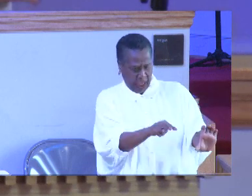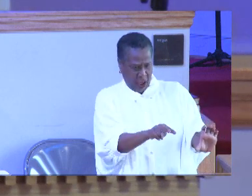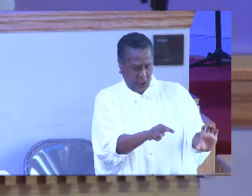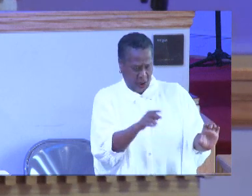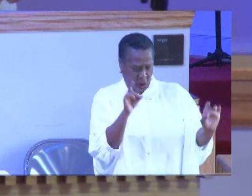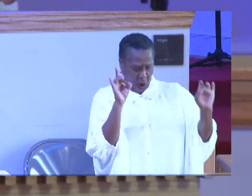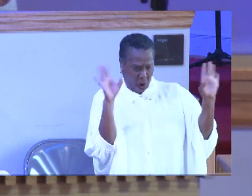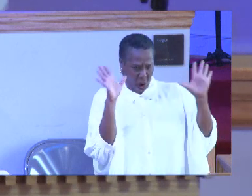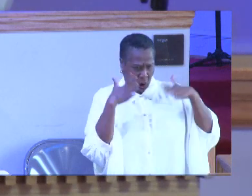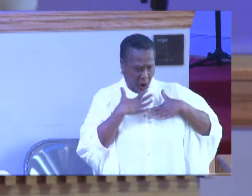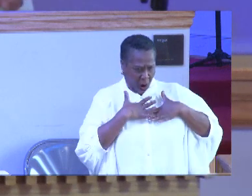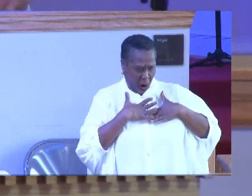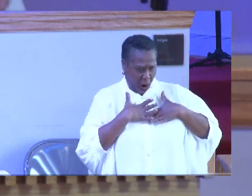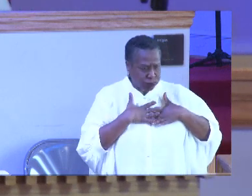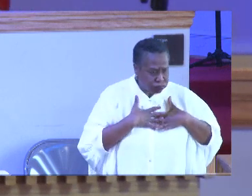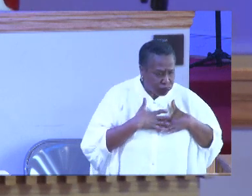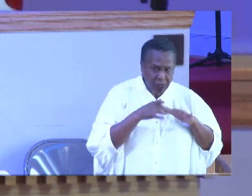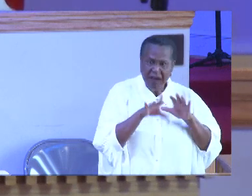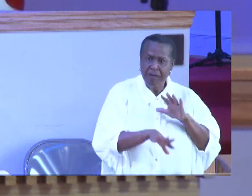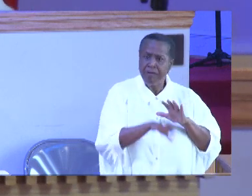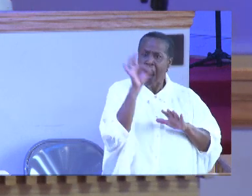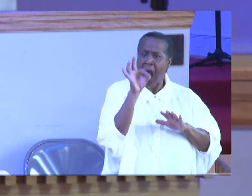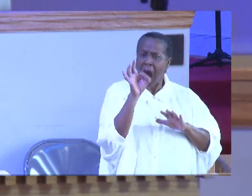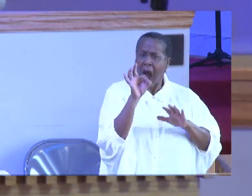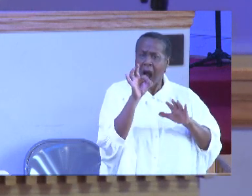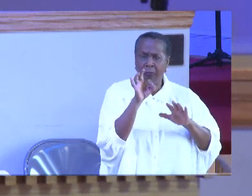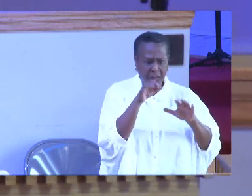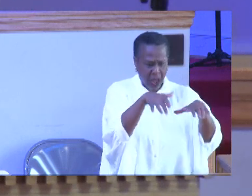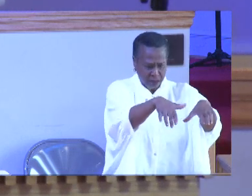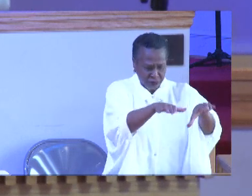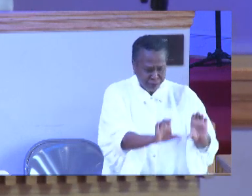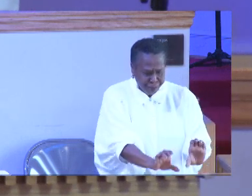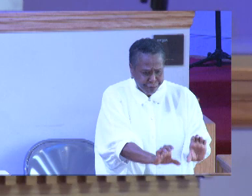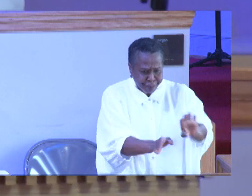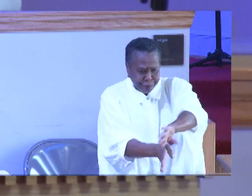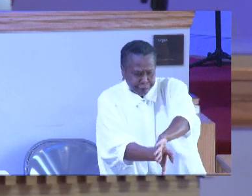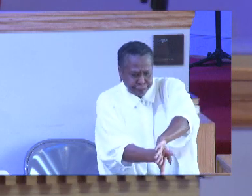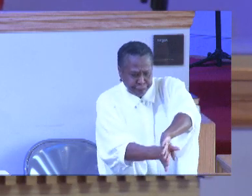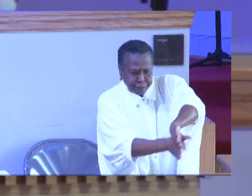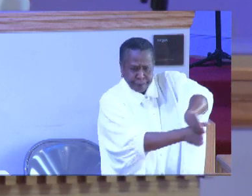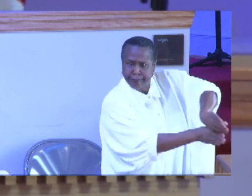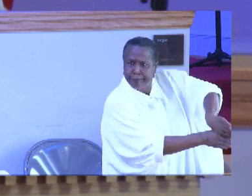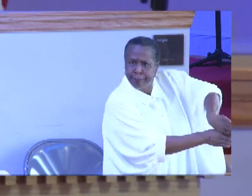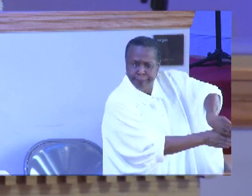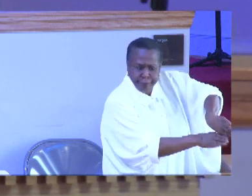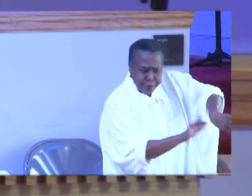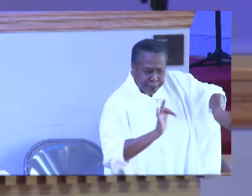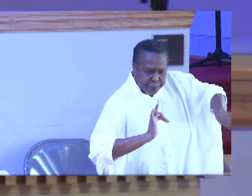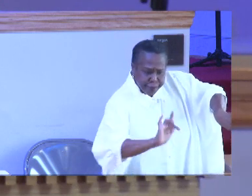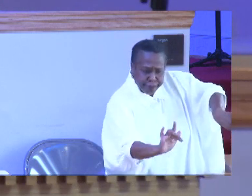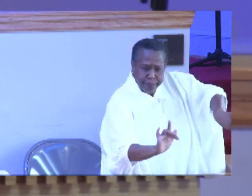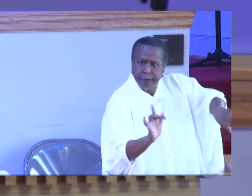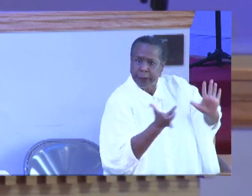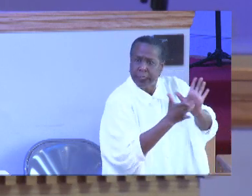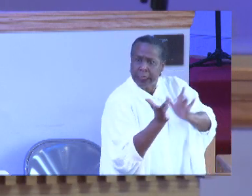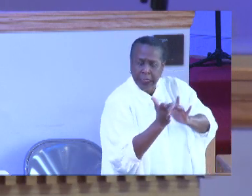horror, she finds that the stone has been rolled away.